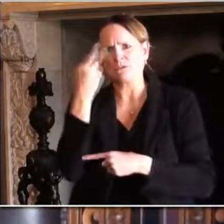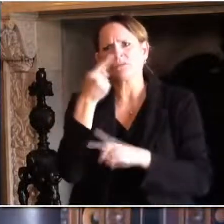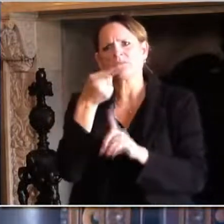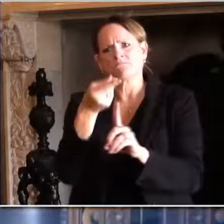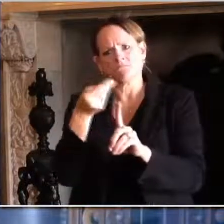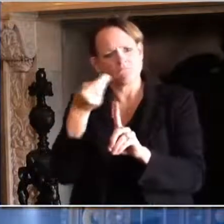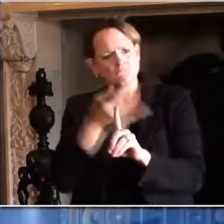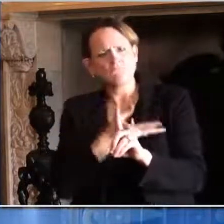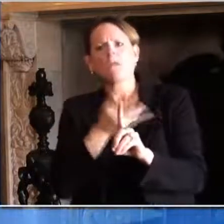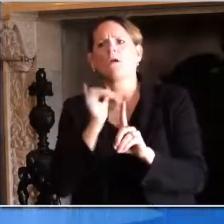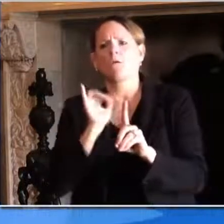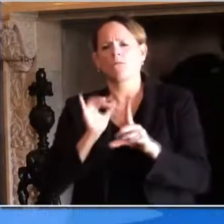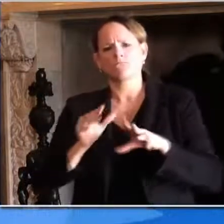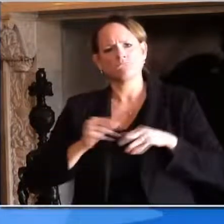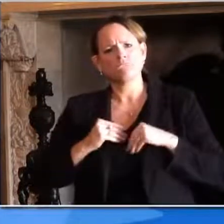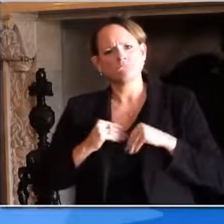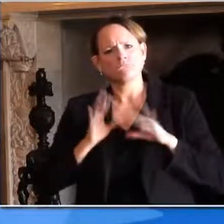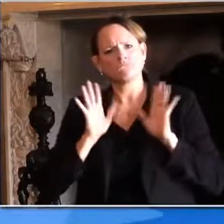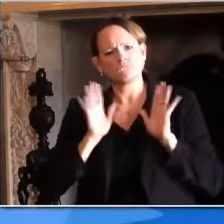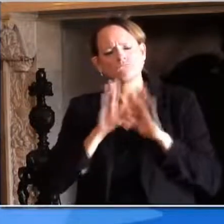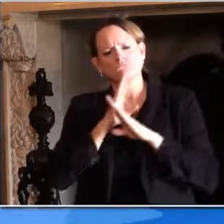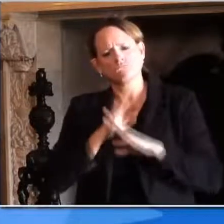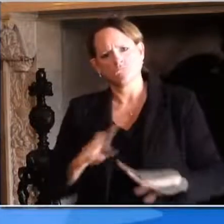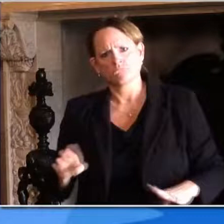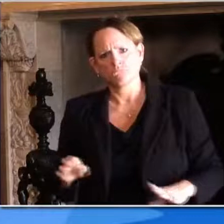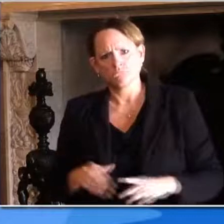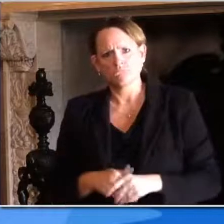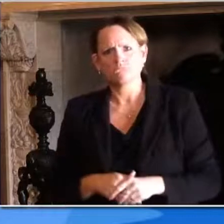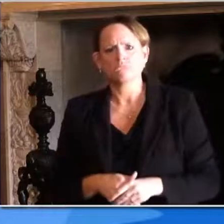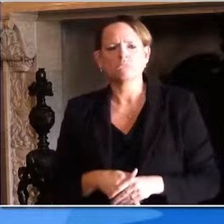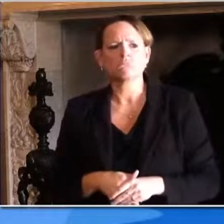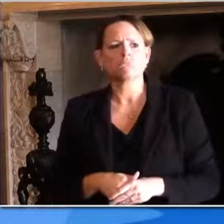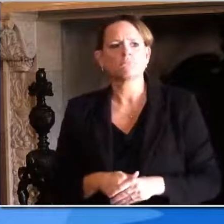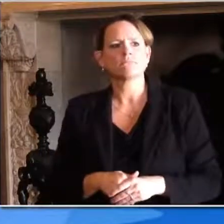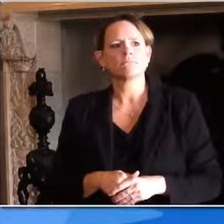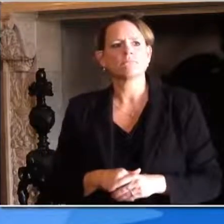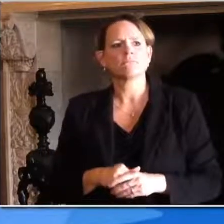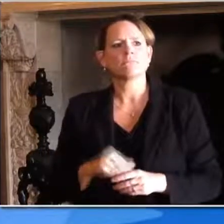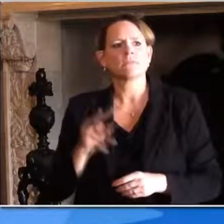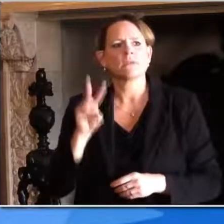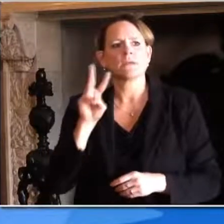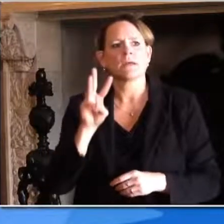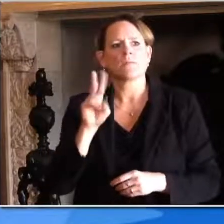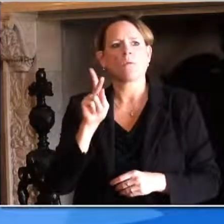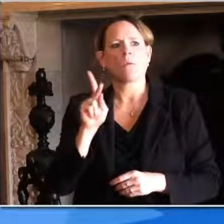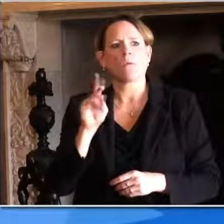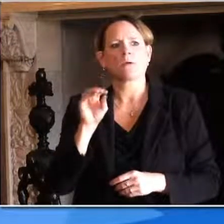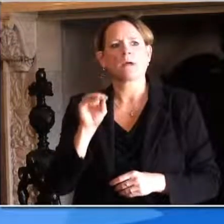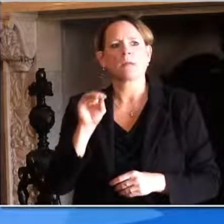Thank you, Emily. Now to WKOW-TV in Madison. WKOW.